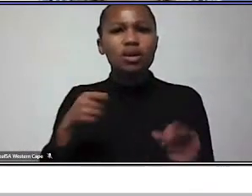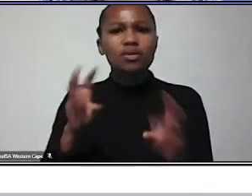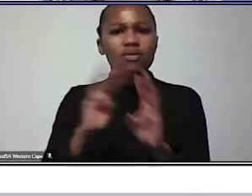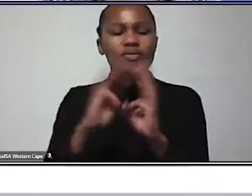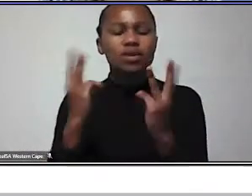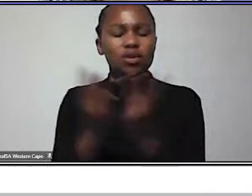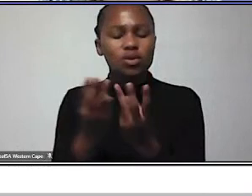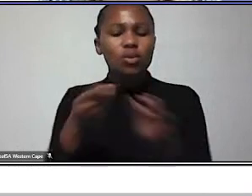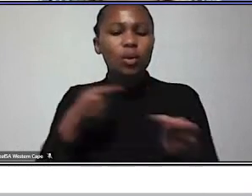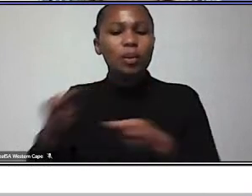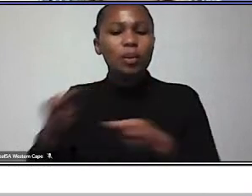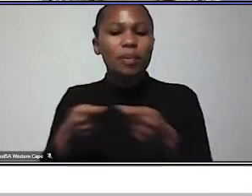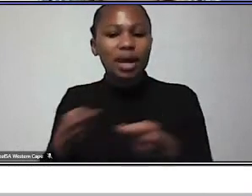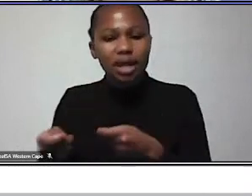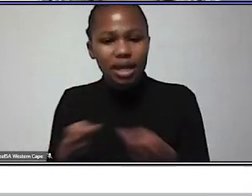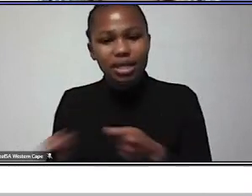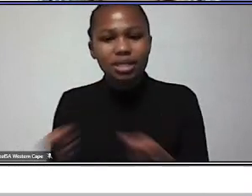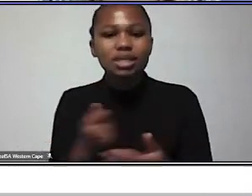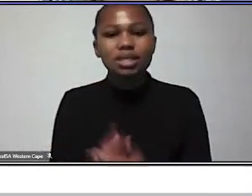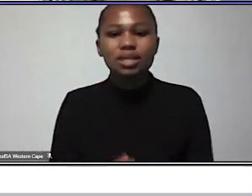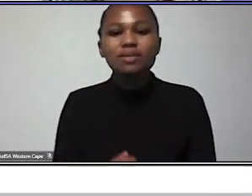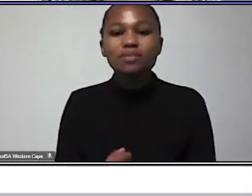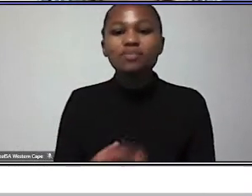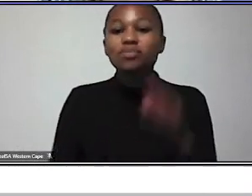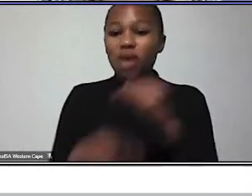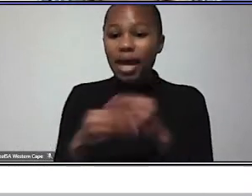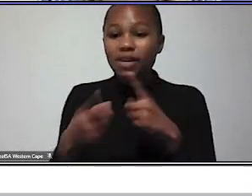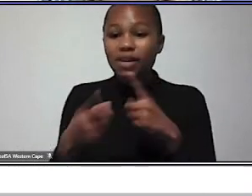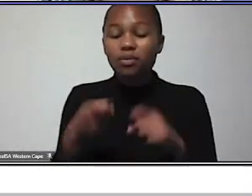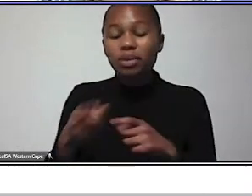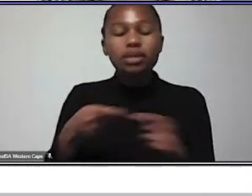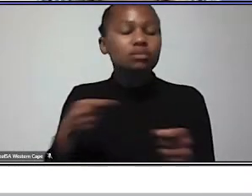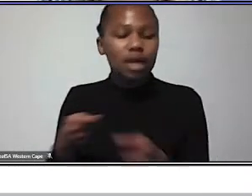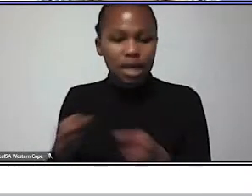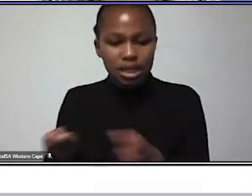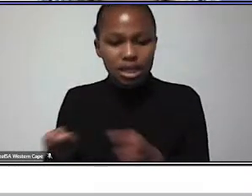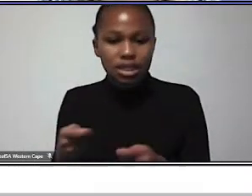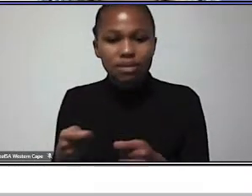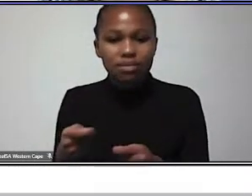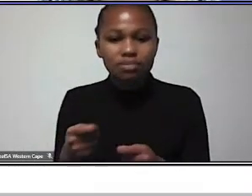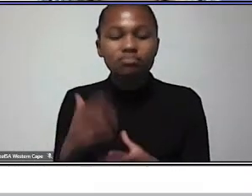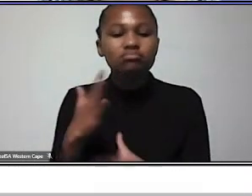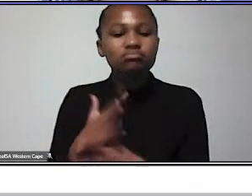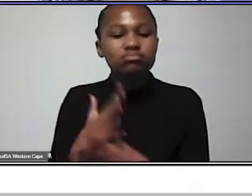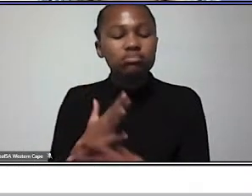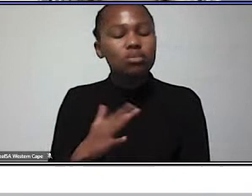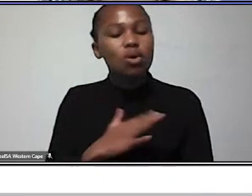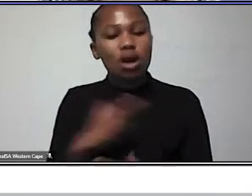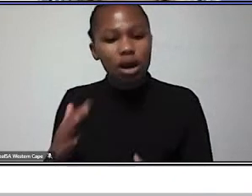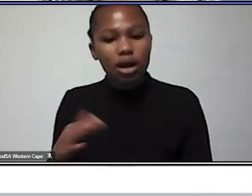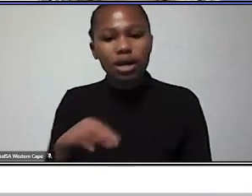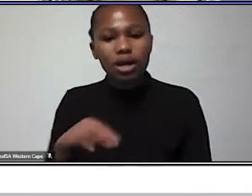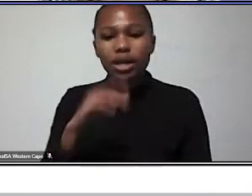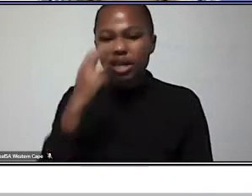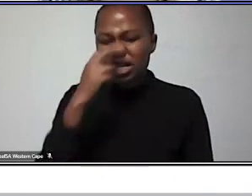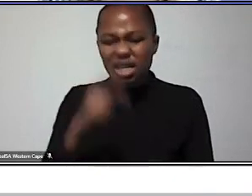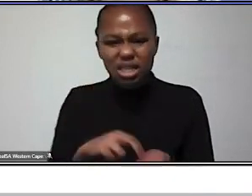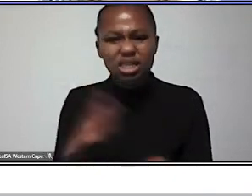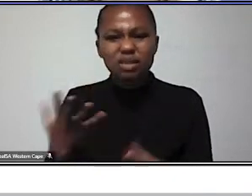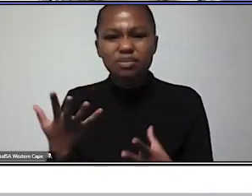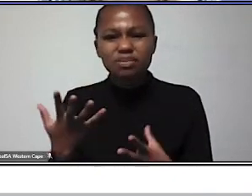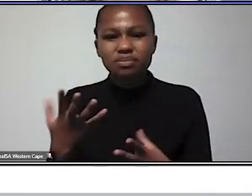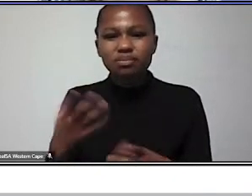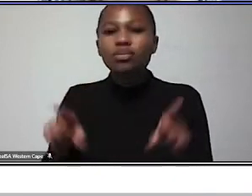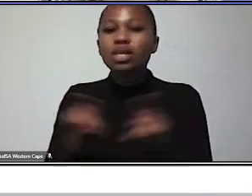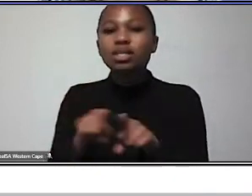of profit that you are able to earn from that market, and you'll just have to work so much harder because you're then going to be competing with the same